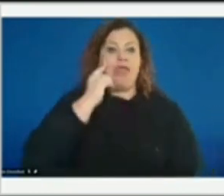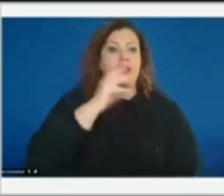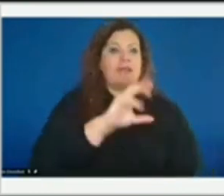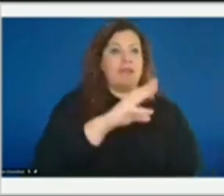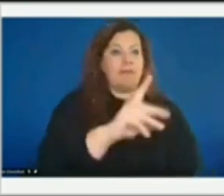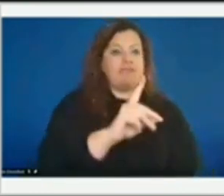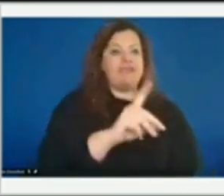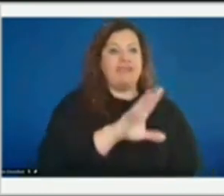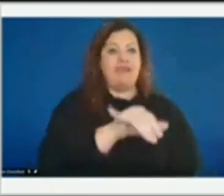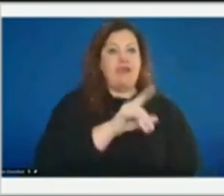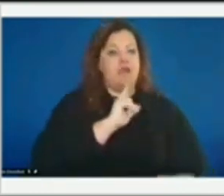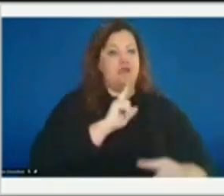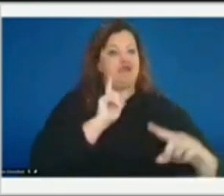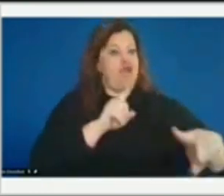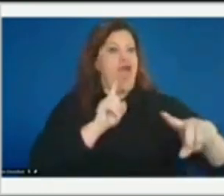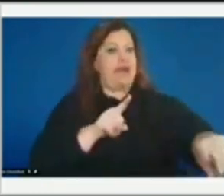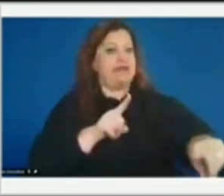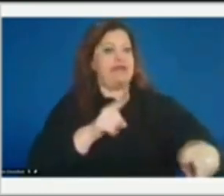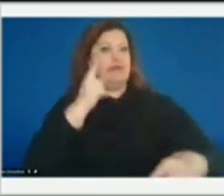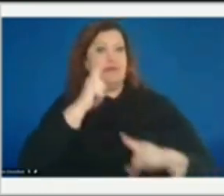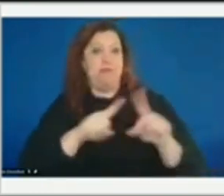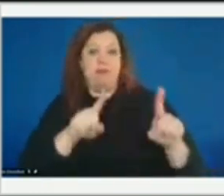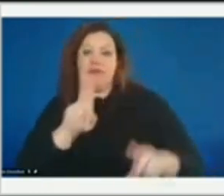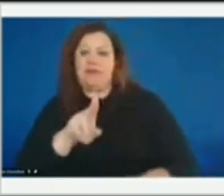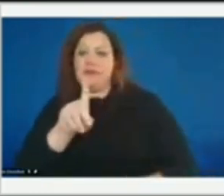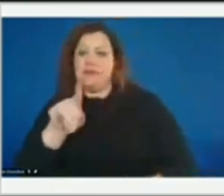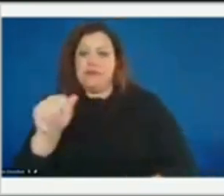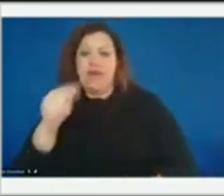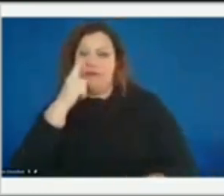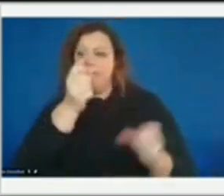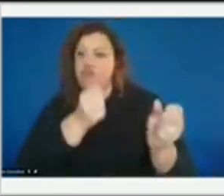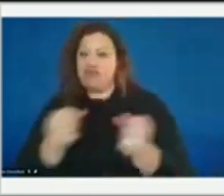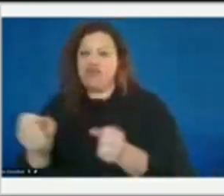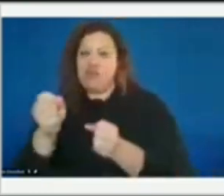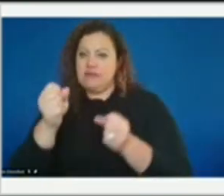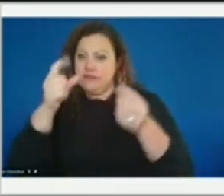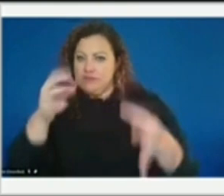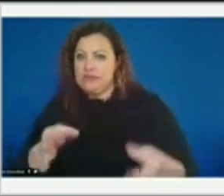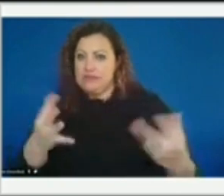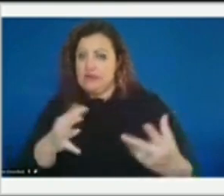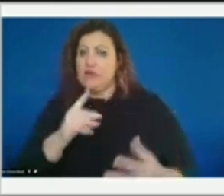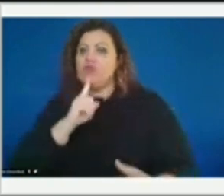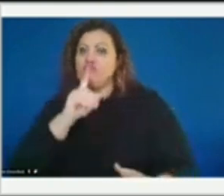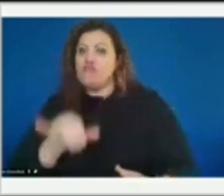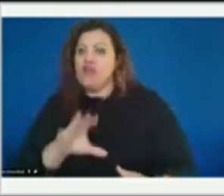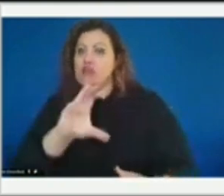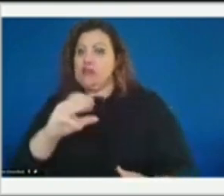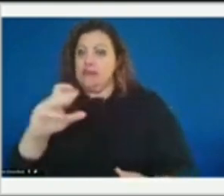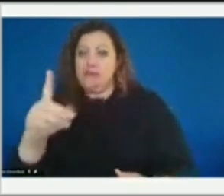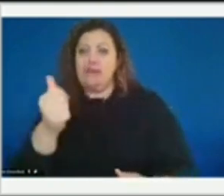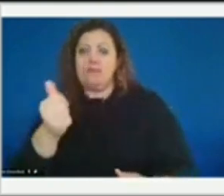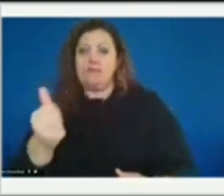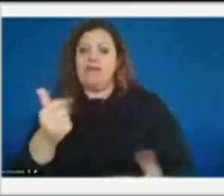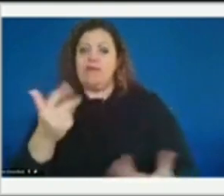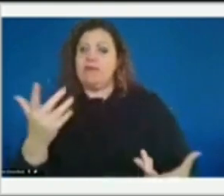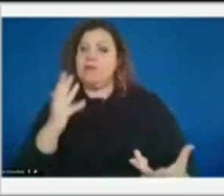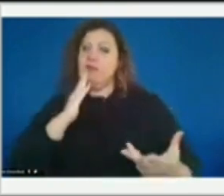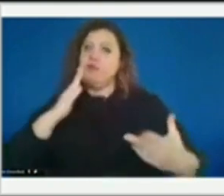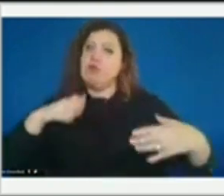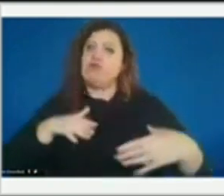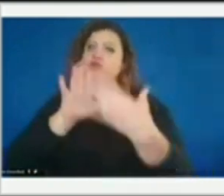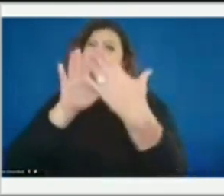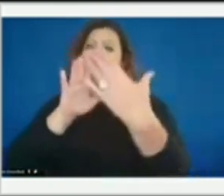data to make strategic operational decisions, the reality is CMPD is fighting crime proactively, and we're seeing